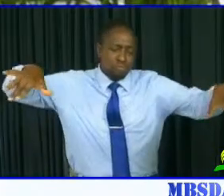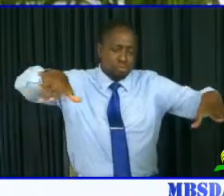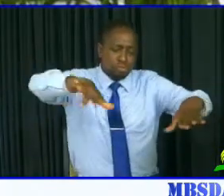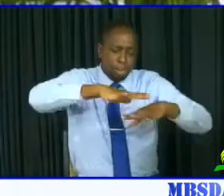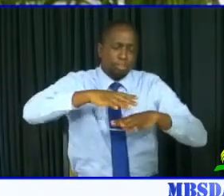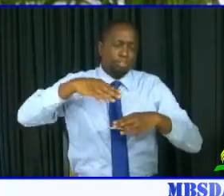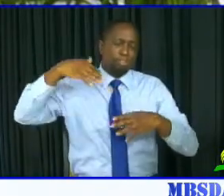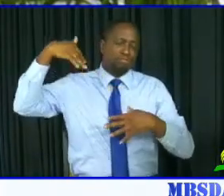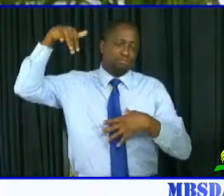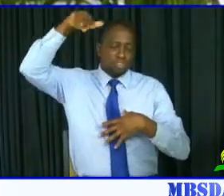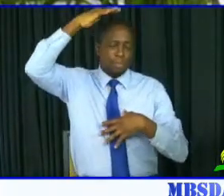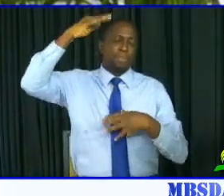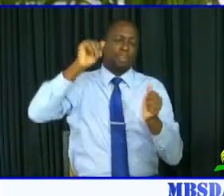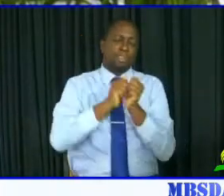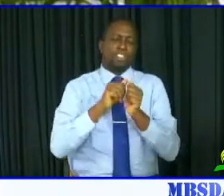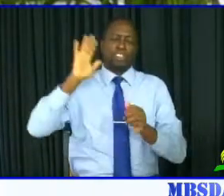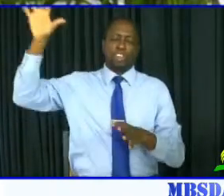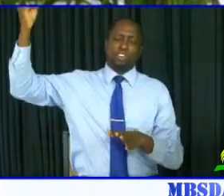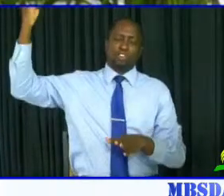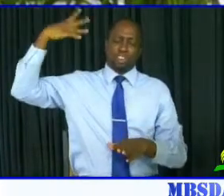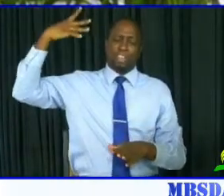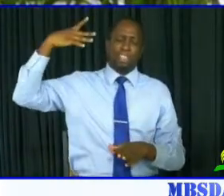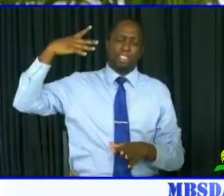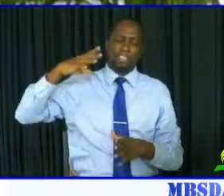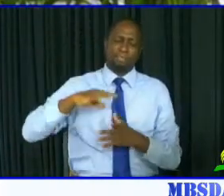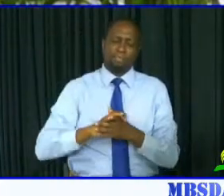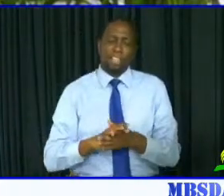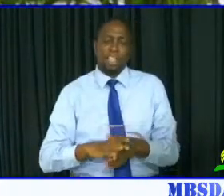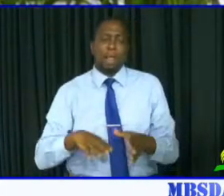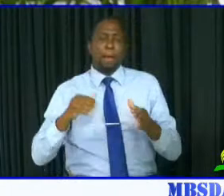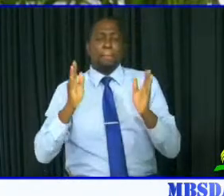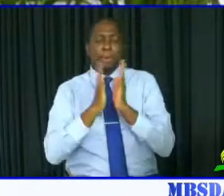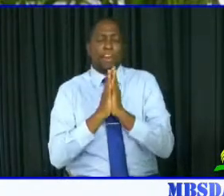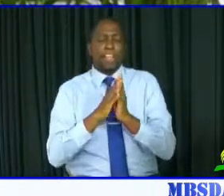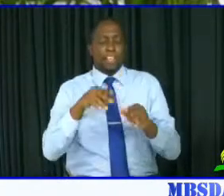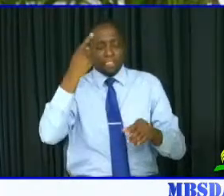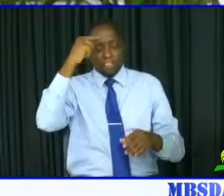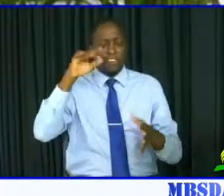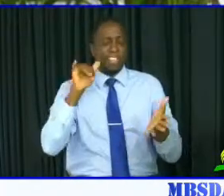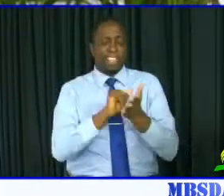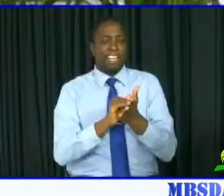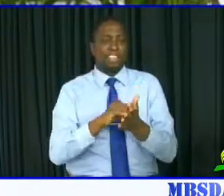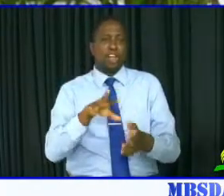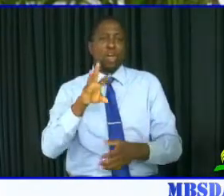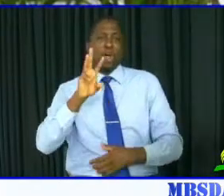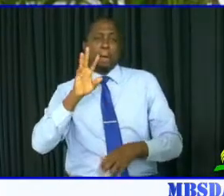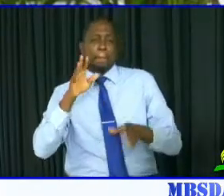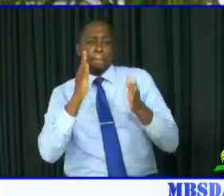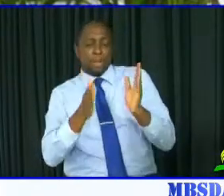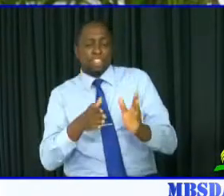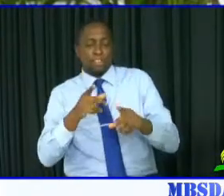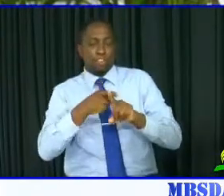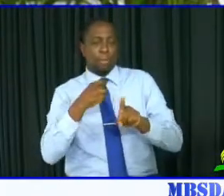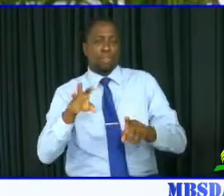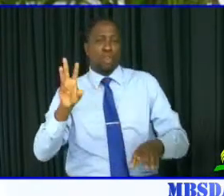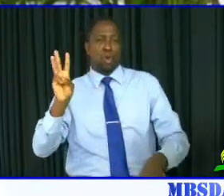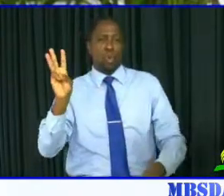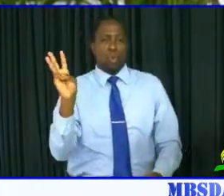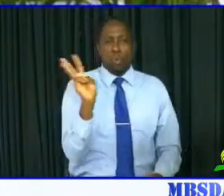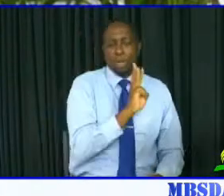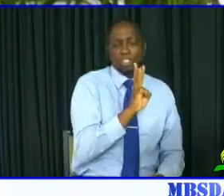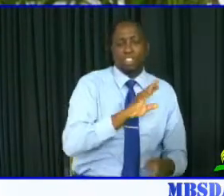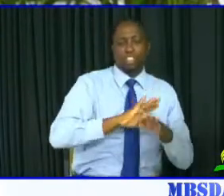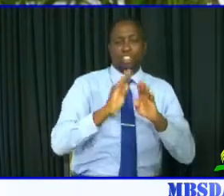might, with your strength. I pray for that individual who in the West Jamaica Conference chat has asked for us to lift up